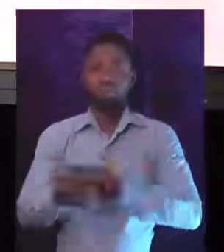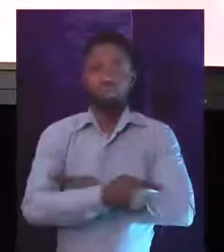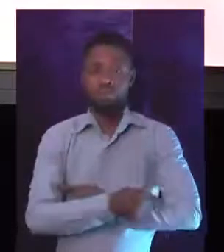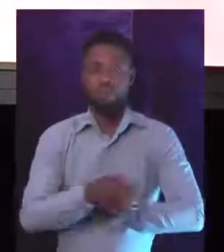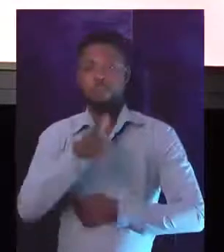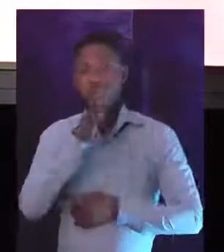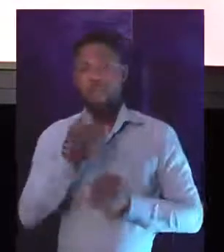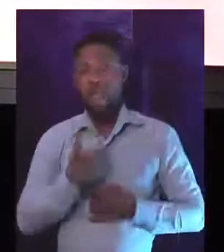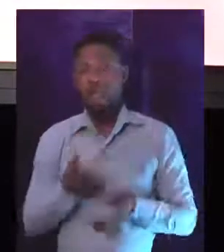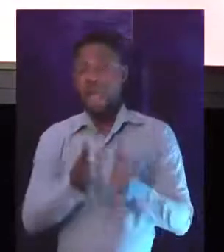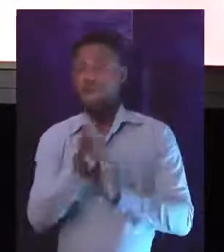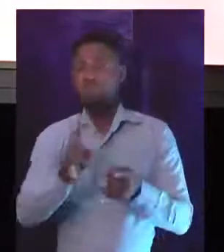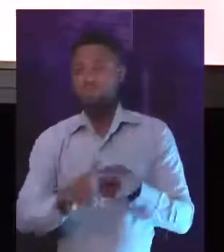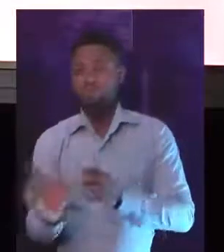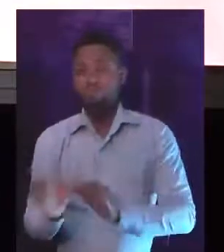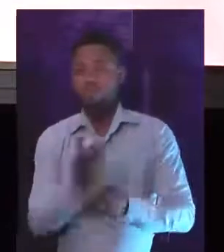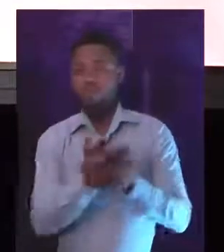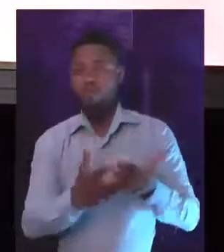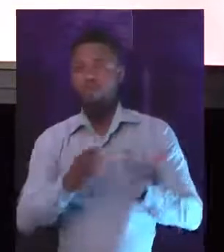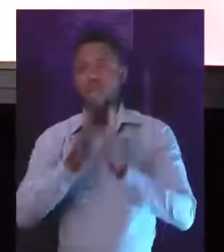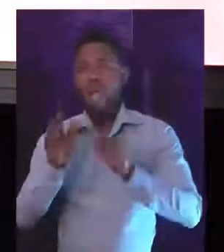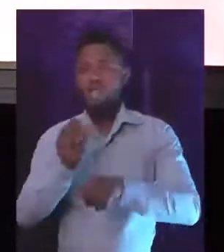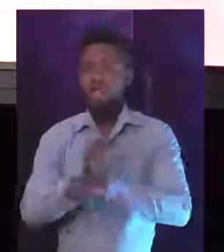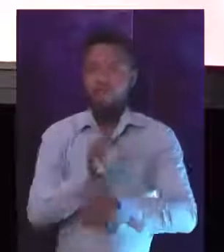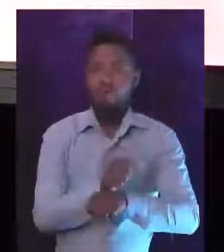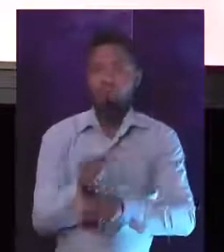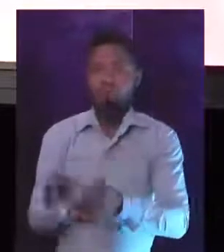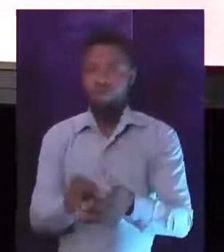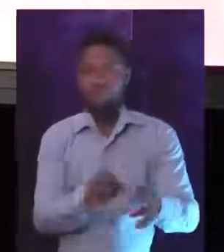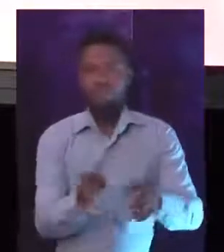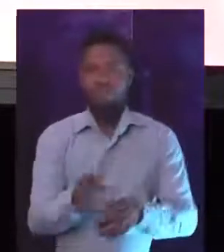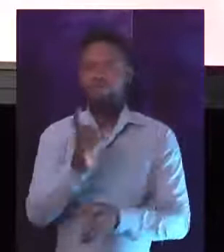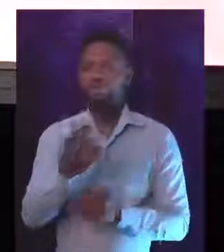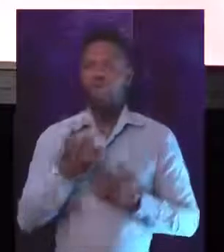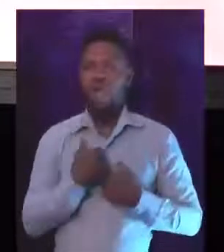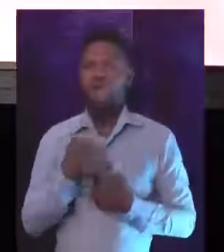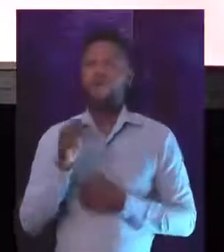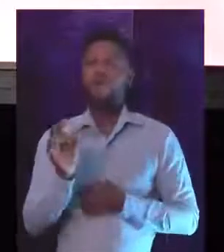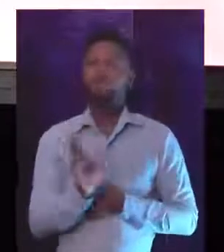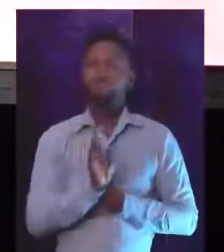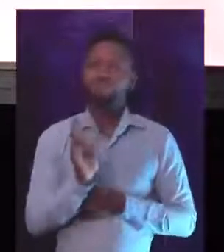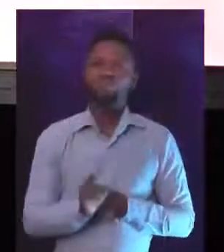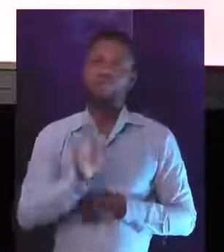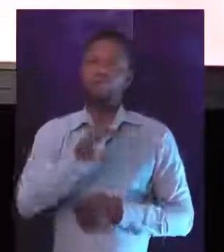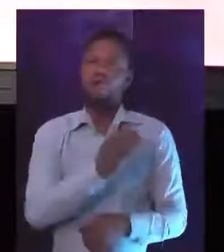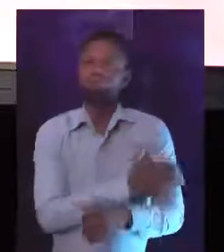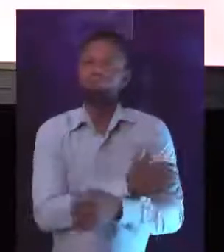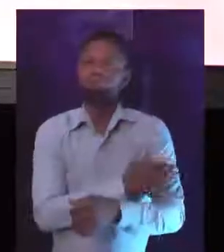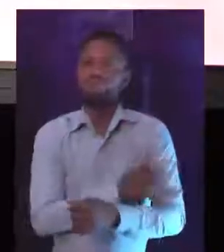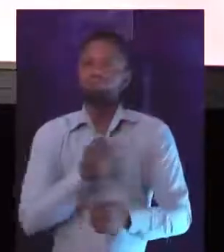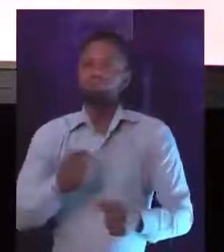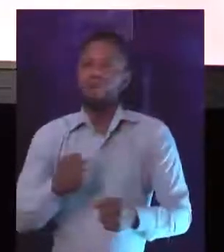Like today now, I know Mom had asked some of you to pack your load, carry some things to where they're supposed to be. You